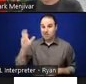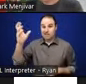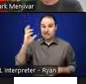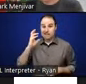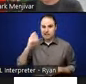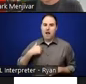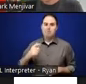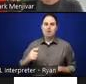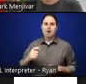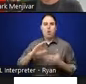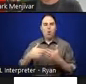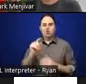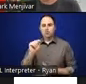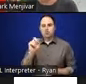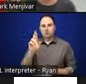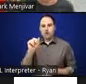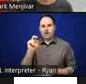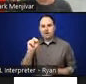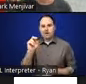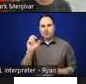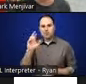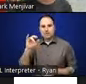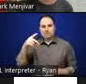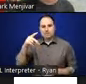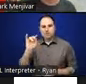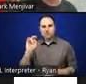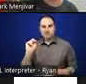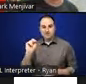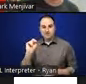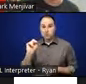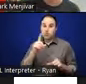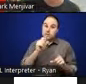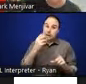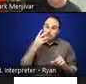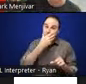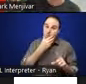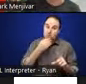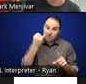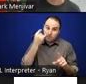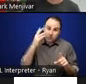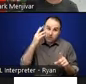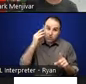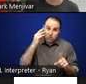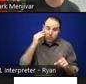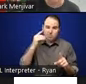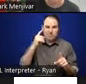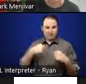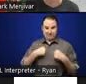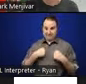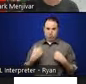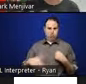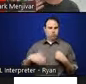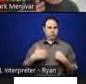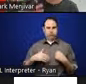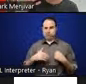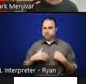transcription. And I don't know if y'all have done transcription. It can be a really beautiful thing. But for me, it was incredibly challenging.